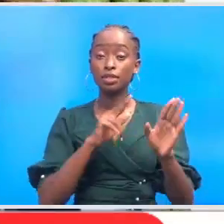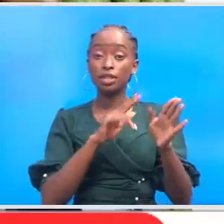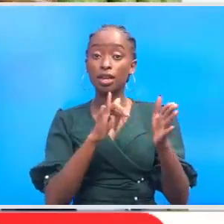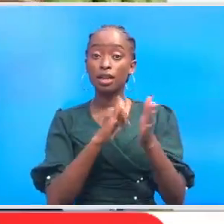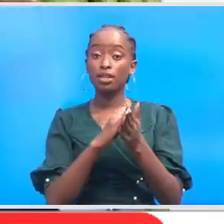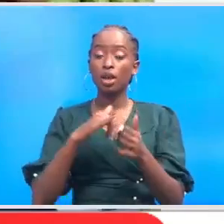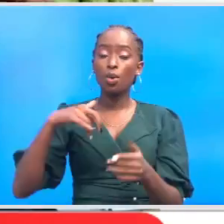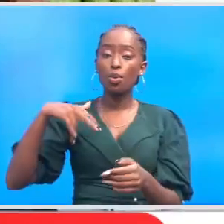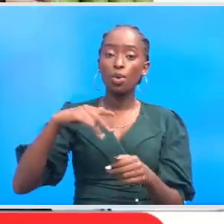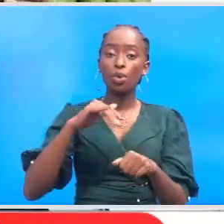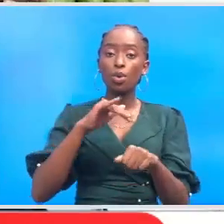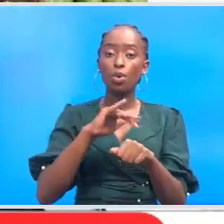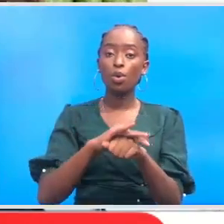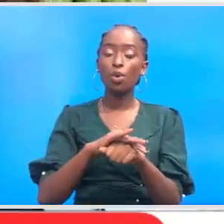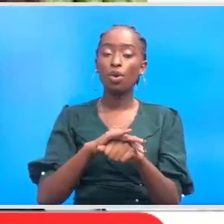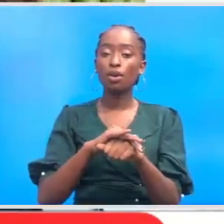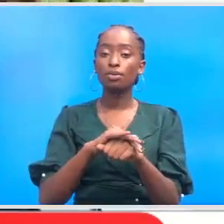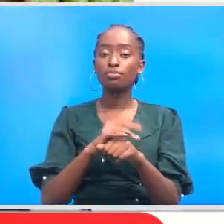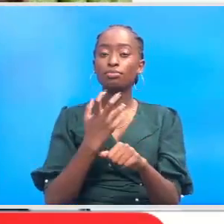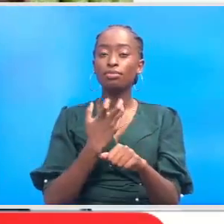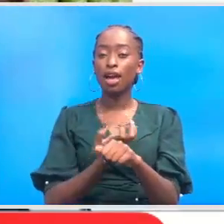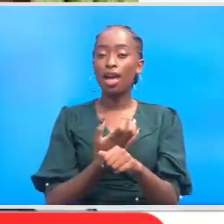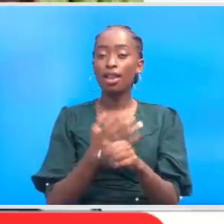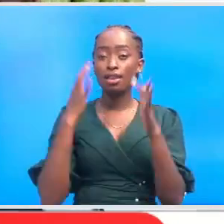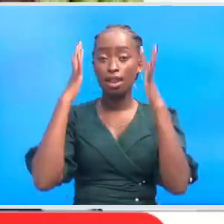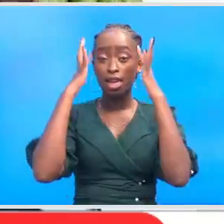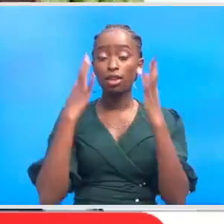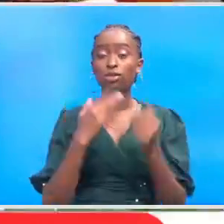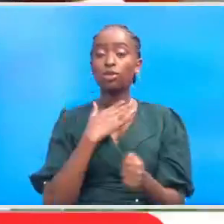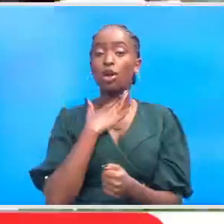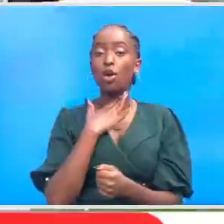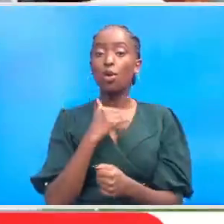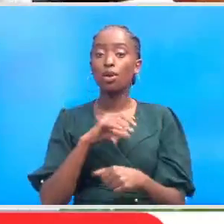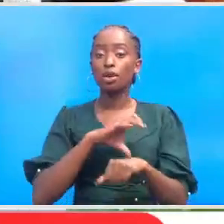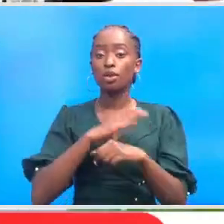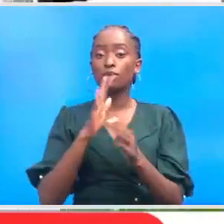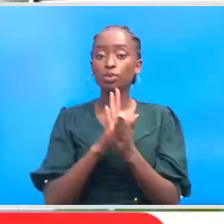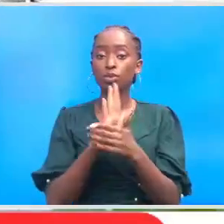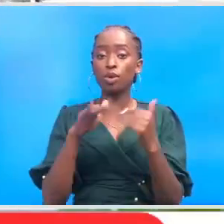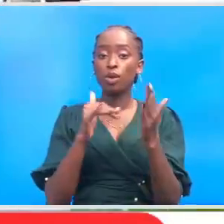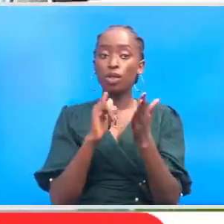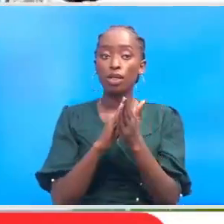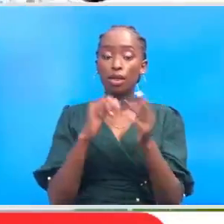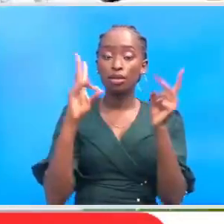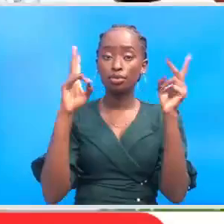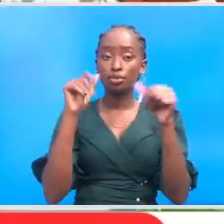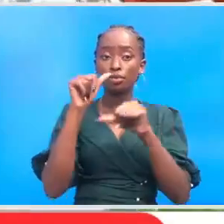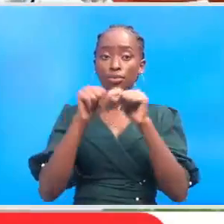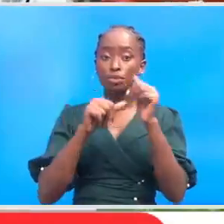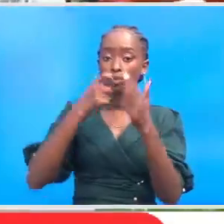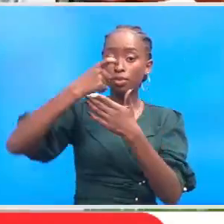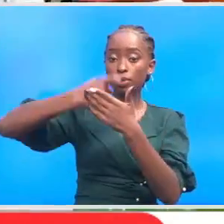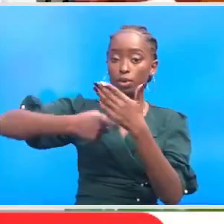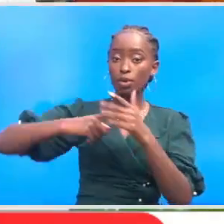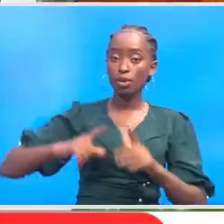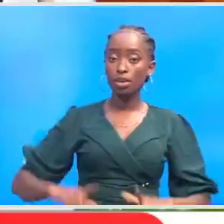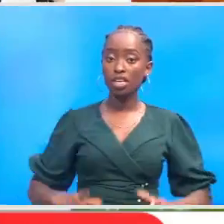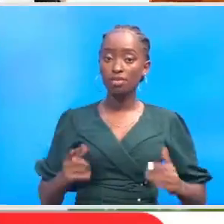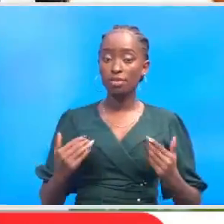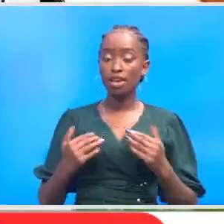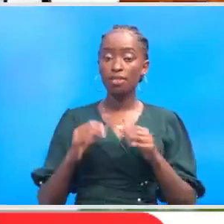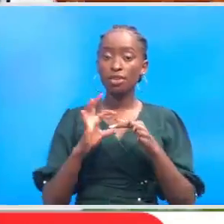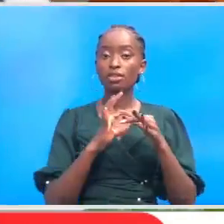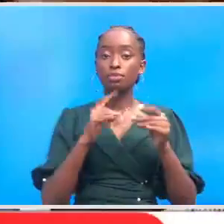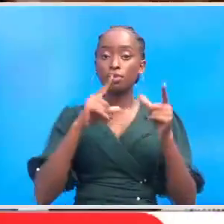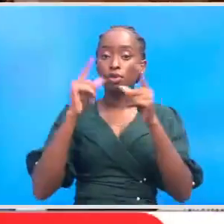on a tightrope as failure to reach consensus on the contentious issue of the cost of living could see Azimio go back to